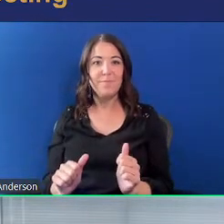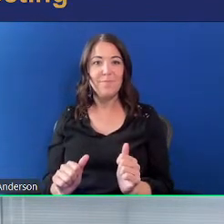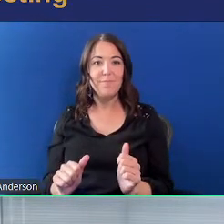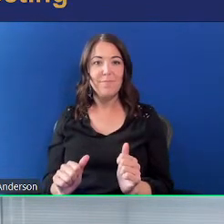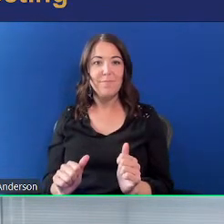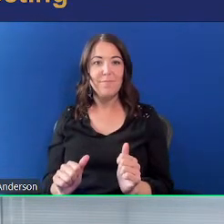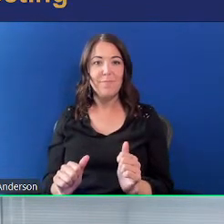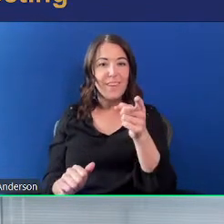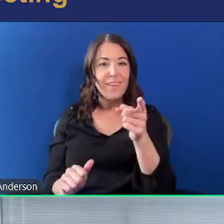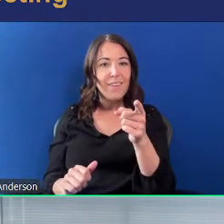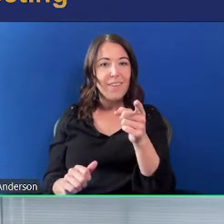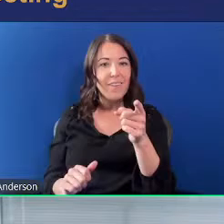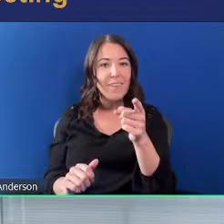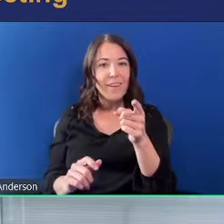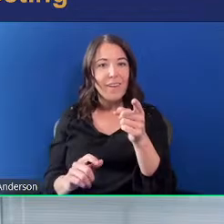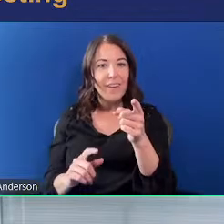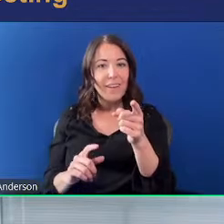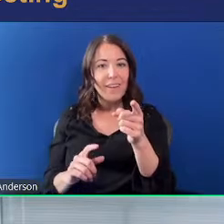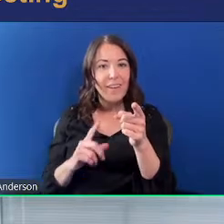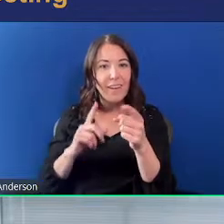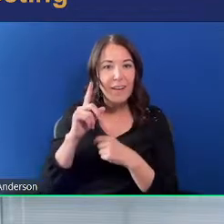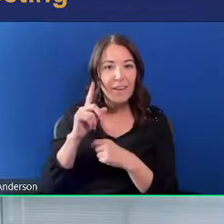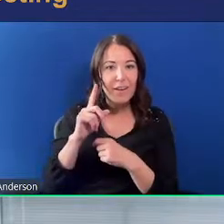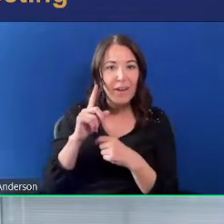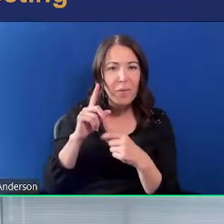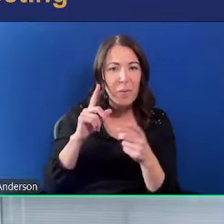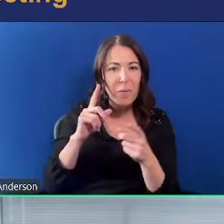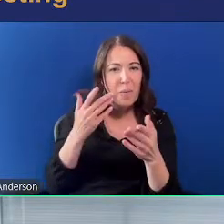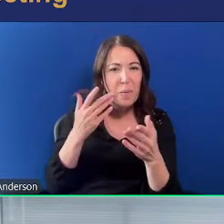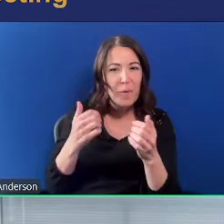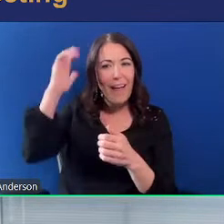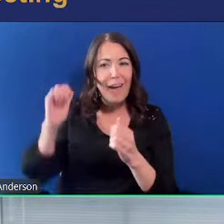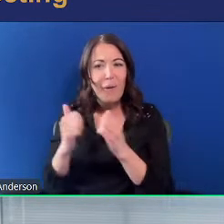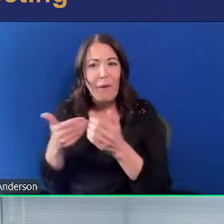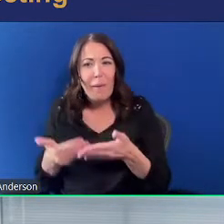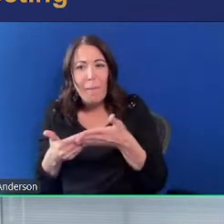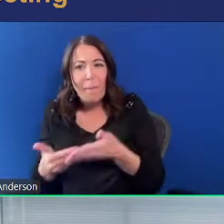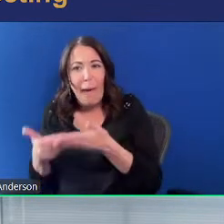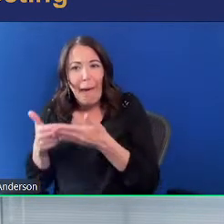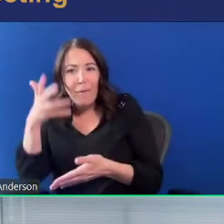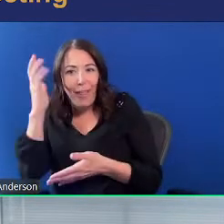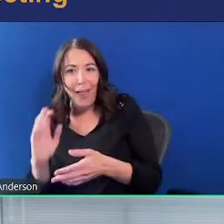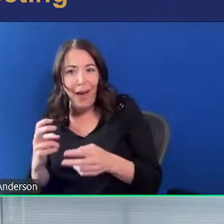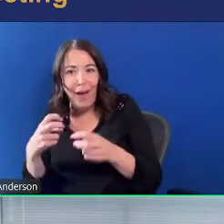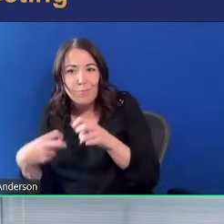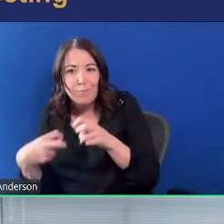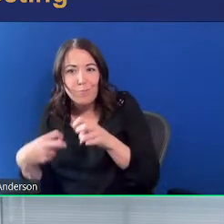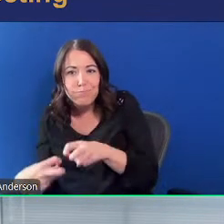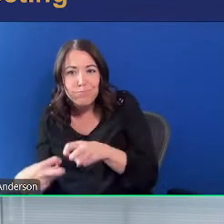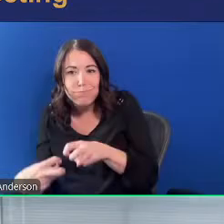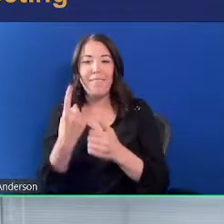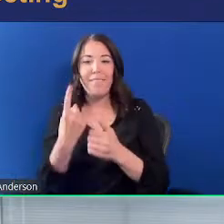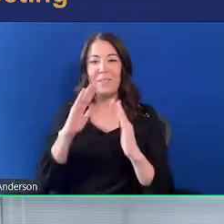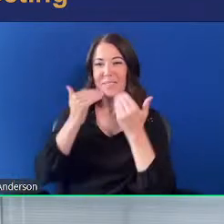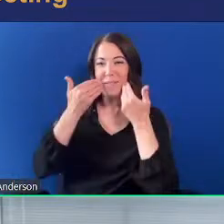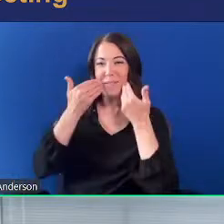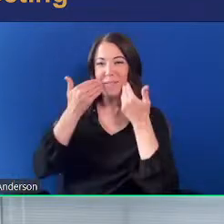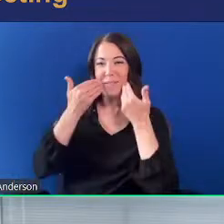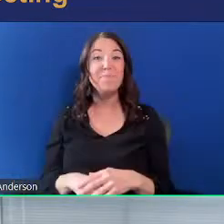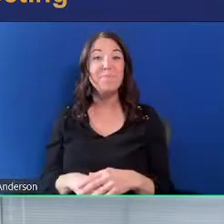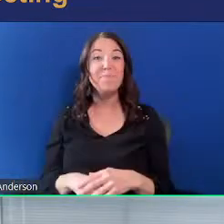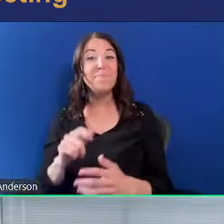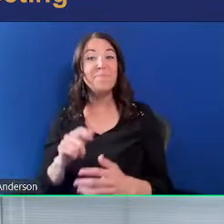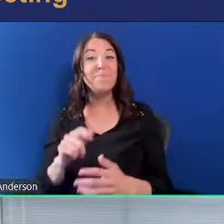his, looks like maybe his cub. And everybody in the photo is smiling. And then the last photo at the bottom right